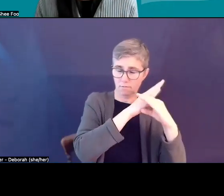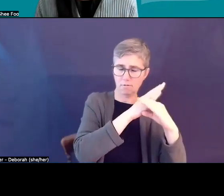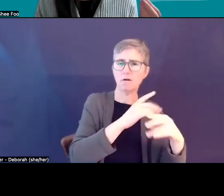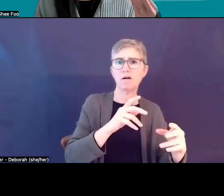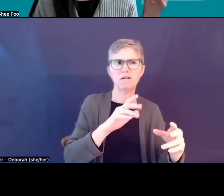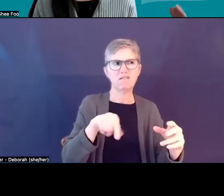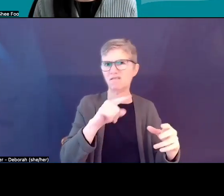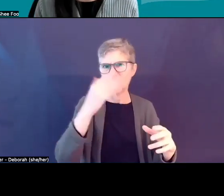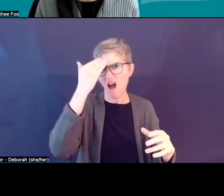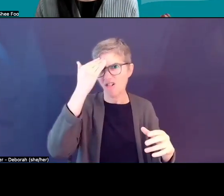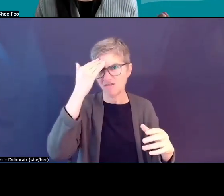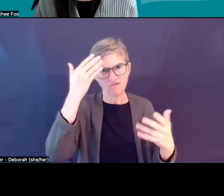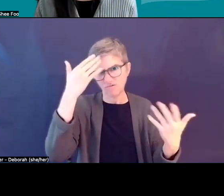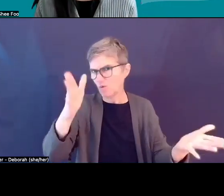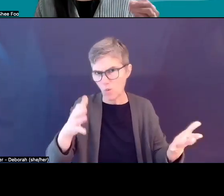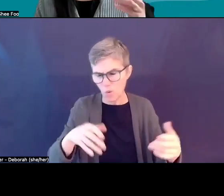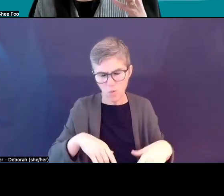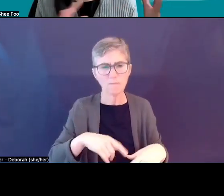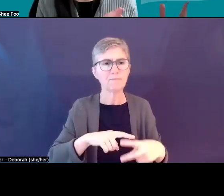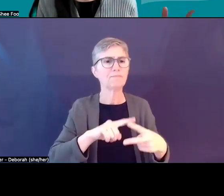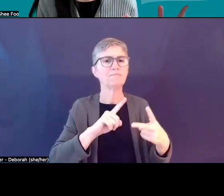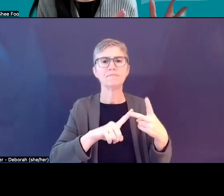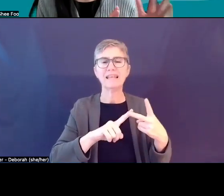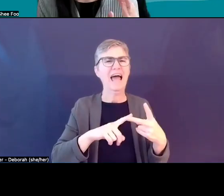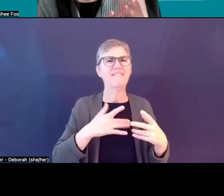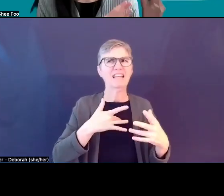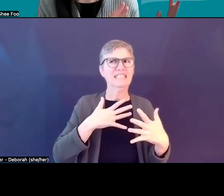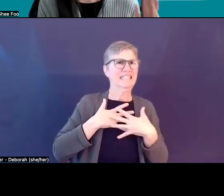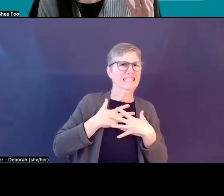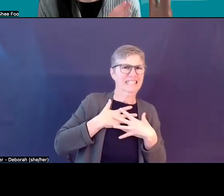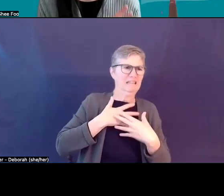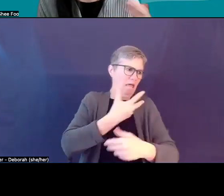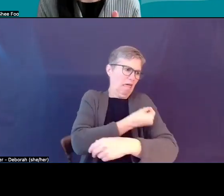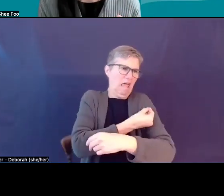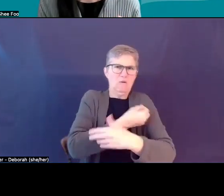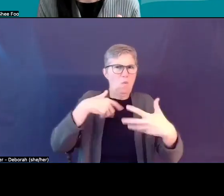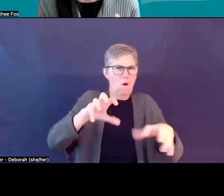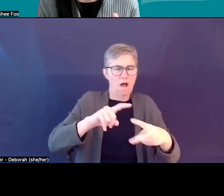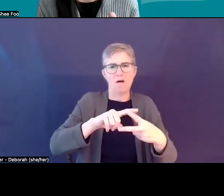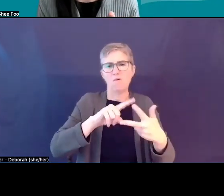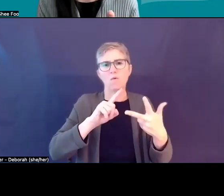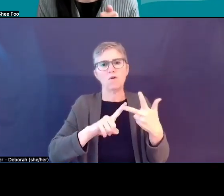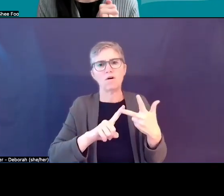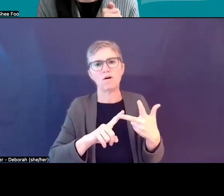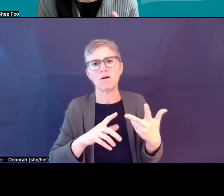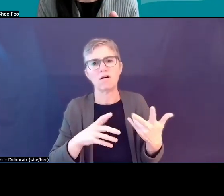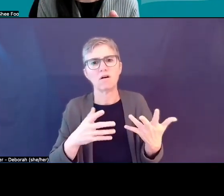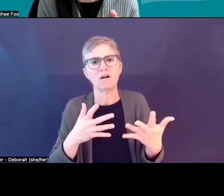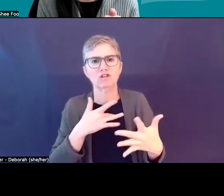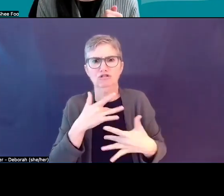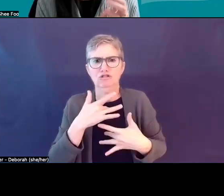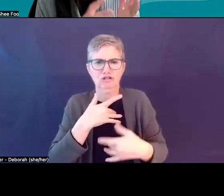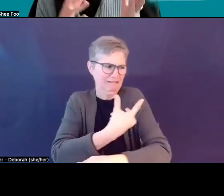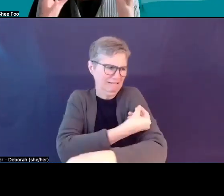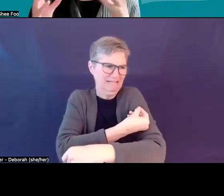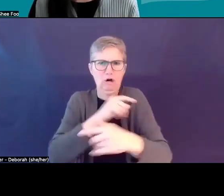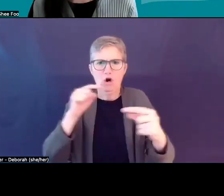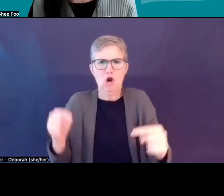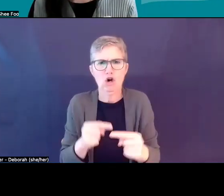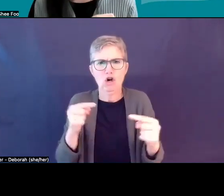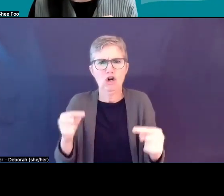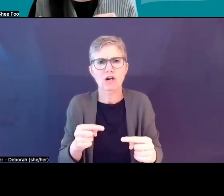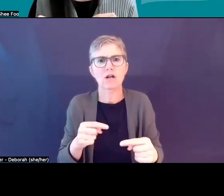gaps, stigma, side effect concerns, as well as illness and social drivers that compromise adherence. And